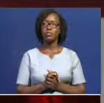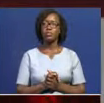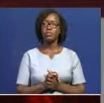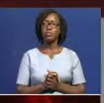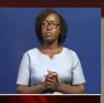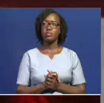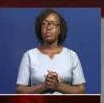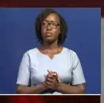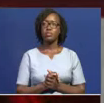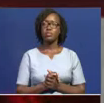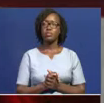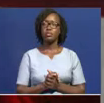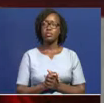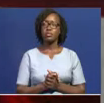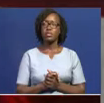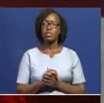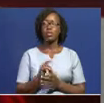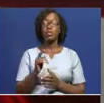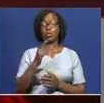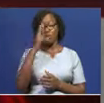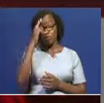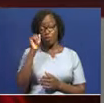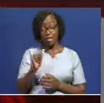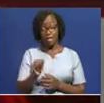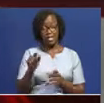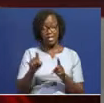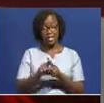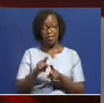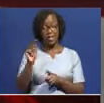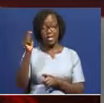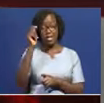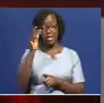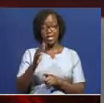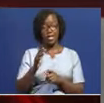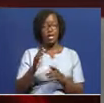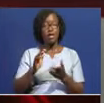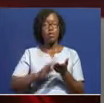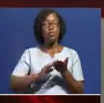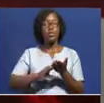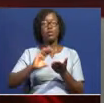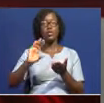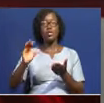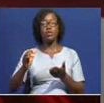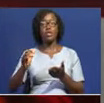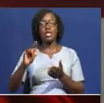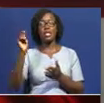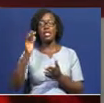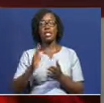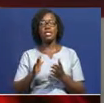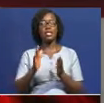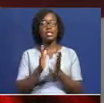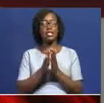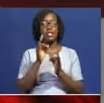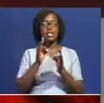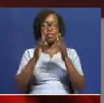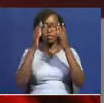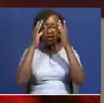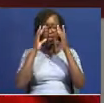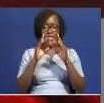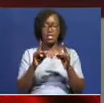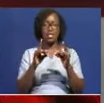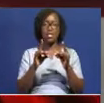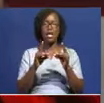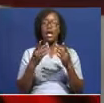Kwa hivyo wa Kuria ni wa Kenya, na watu wa Migori County ni wa Kenya, na wakiamua na wakiwa